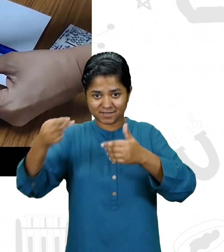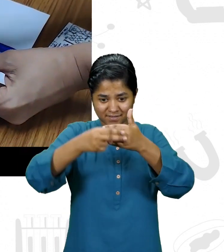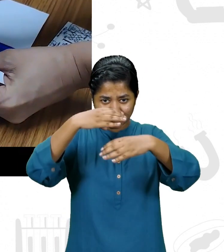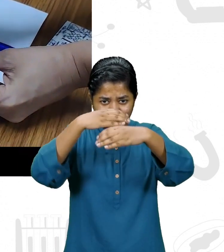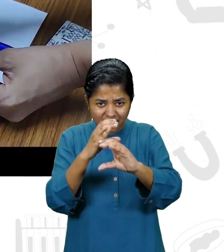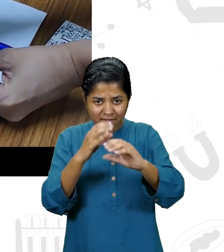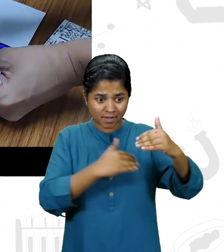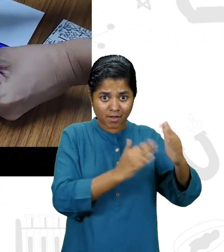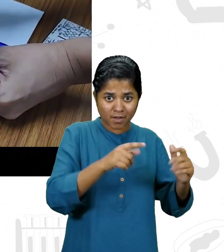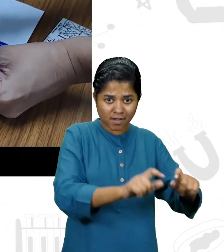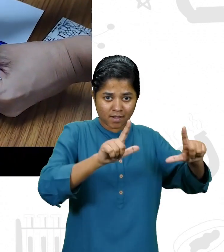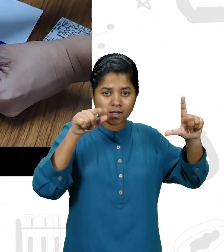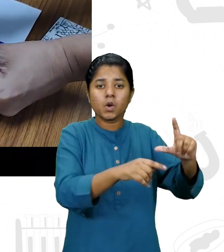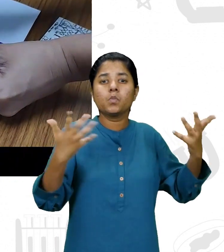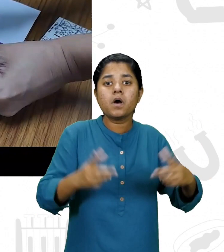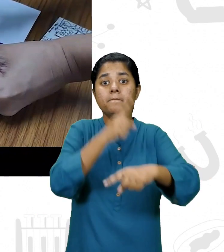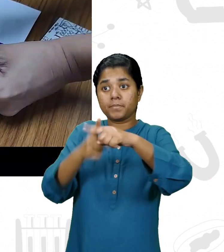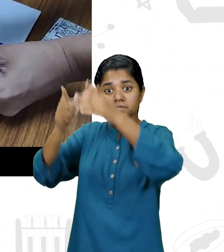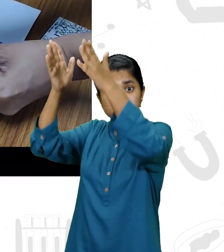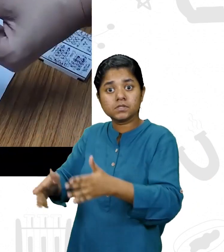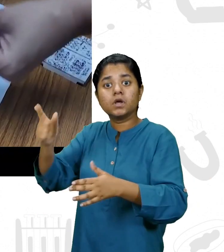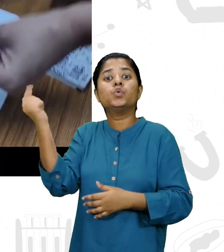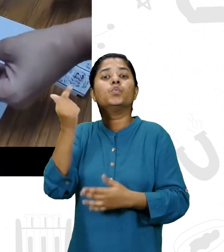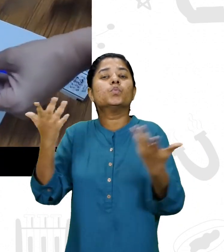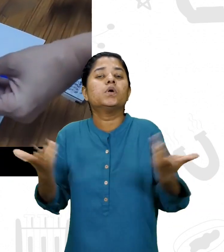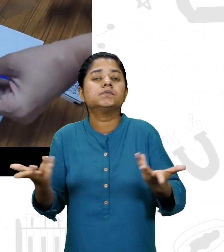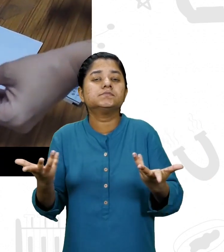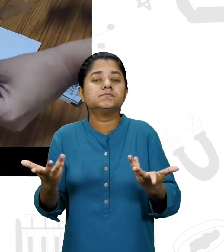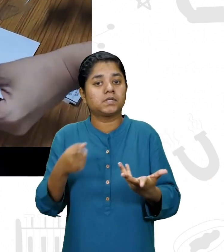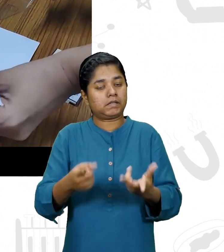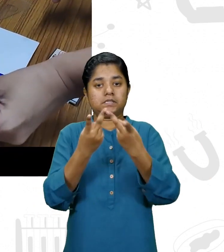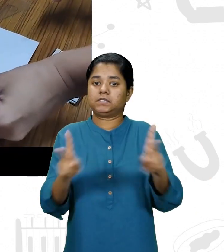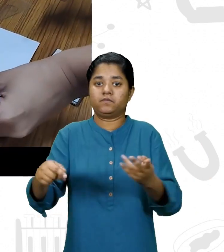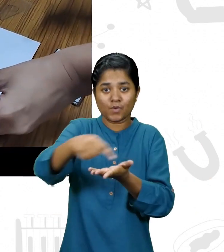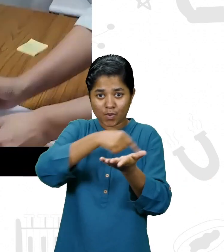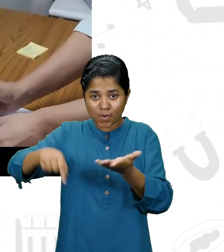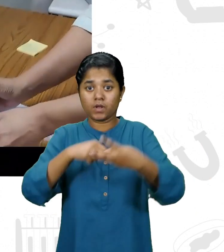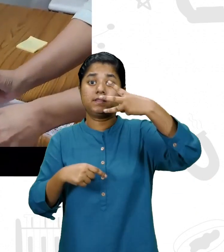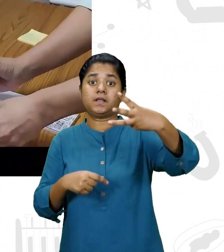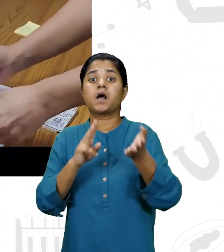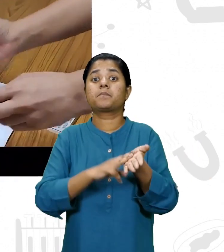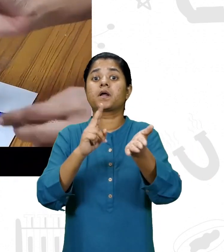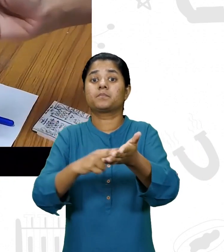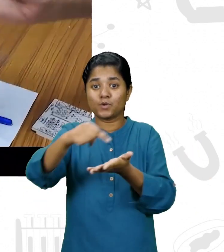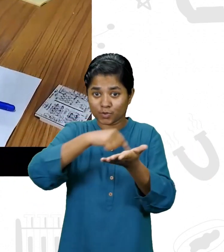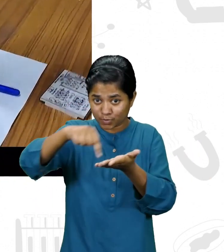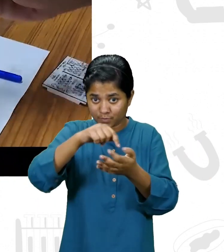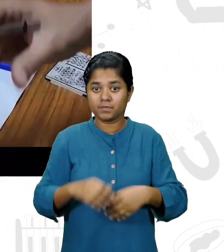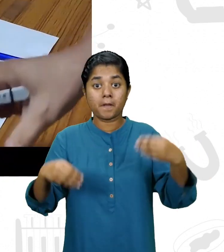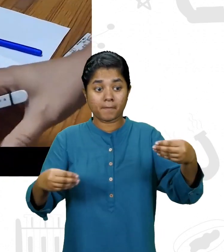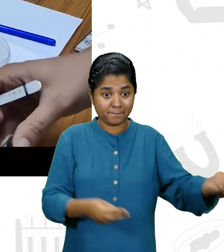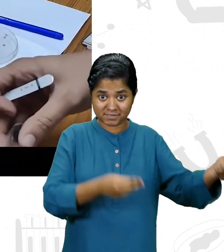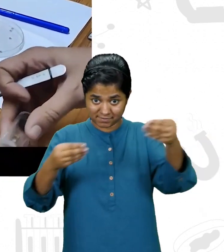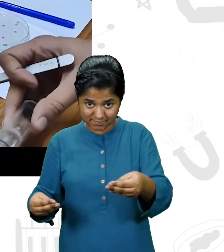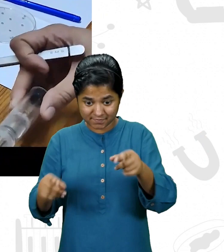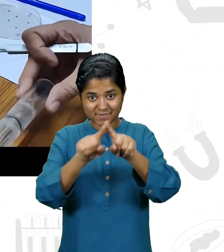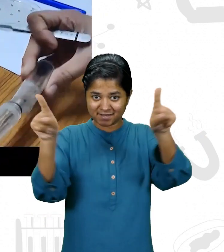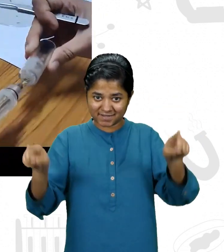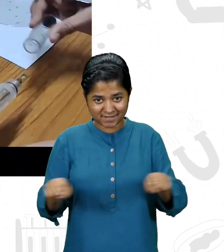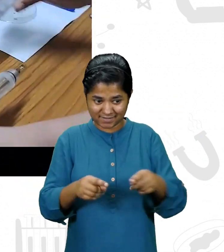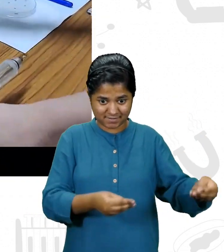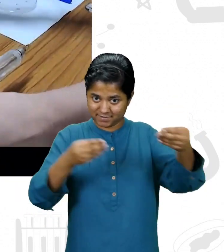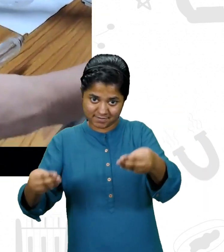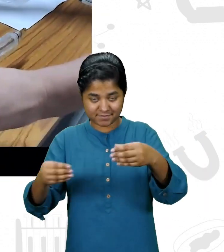These different circles, these are 3 millimeter circles. This is equivalent of a slide. This grid on which we keep